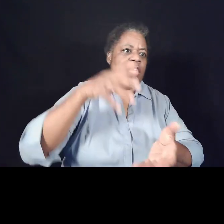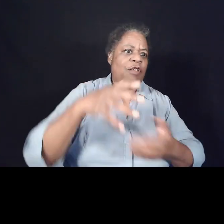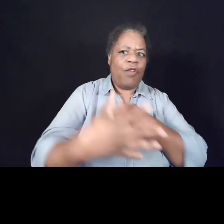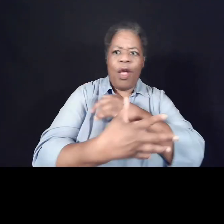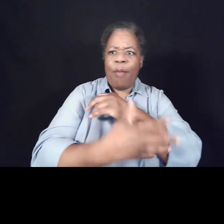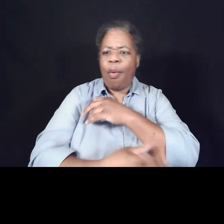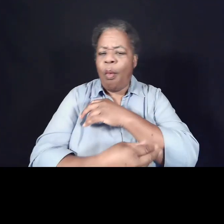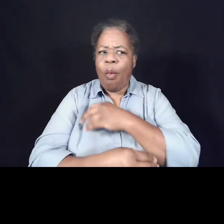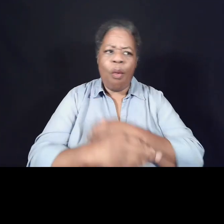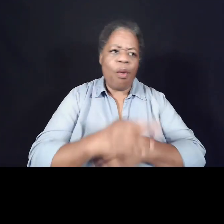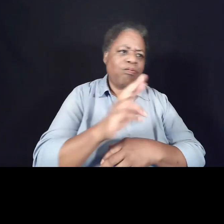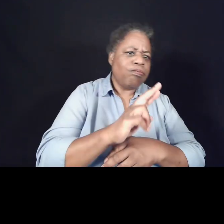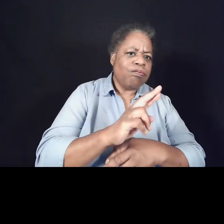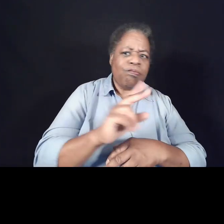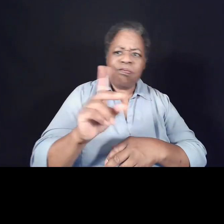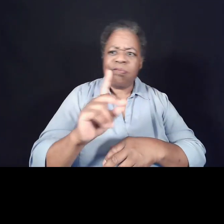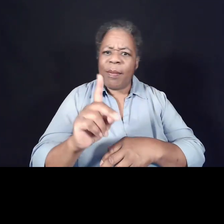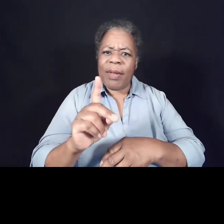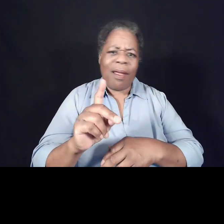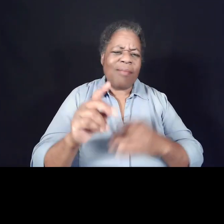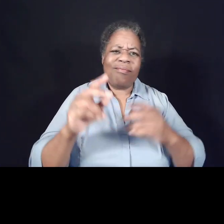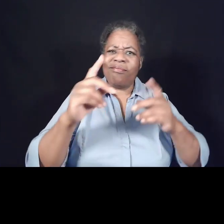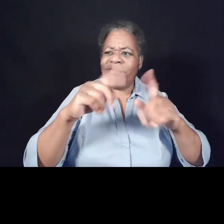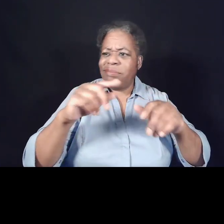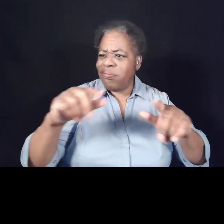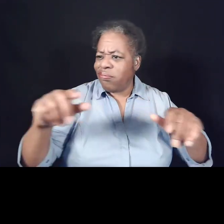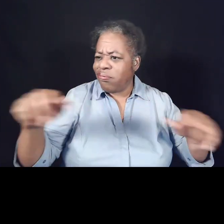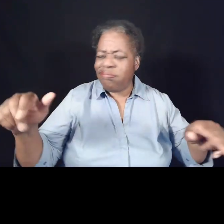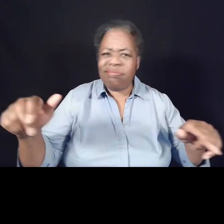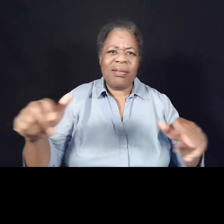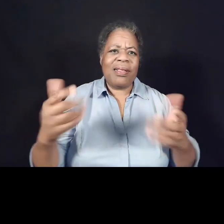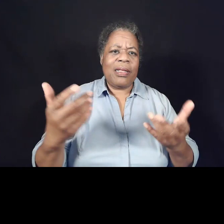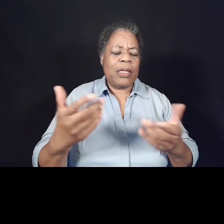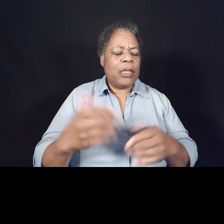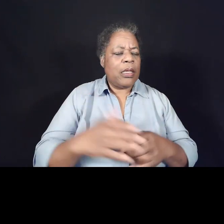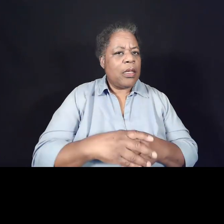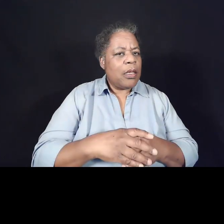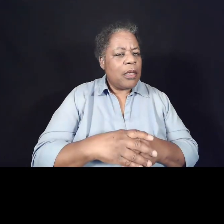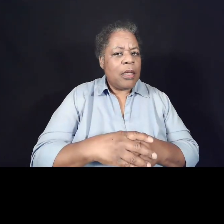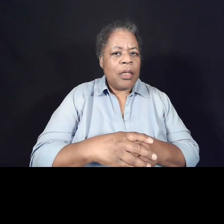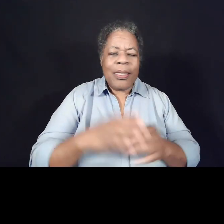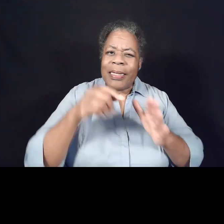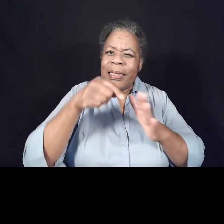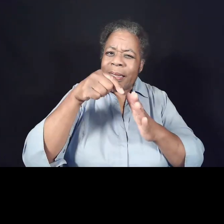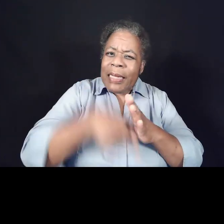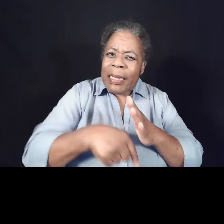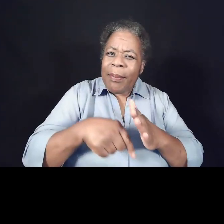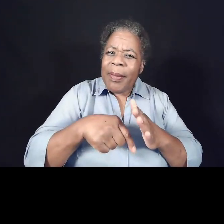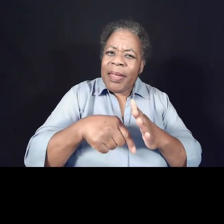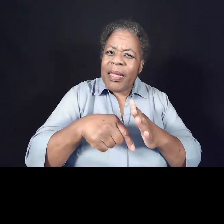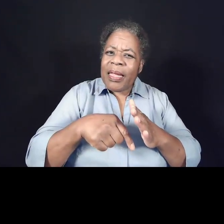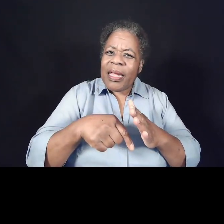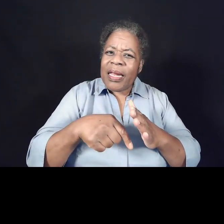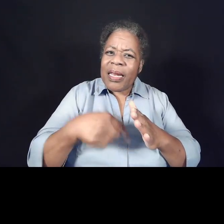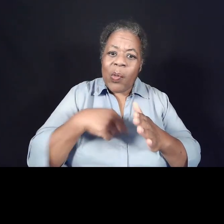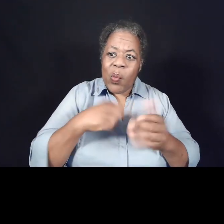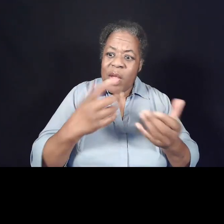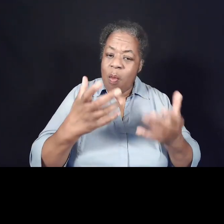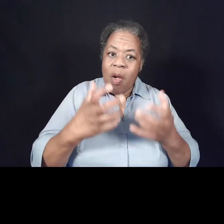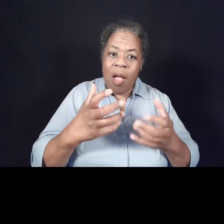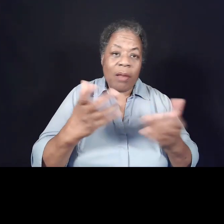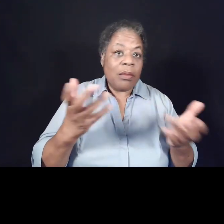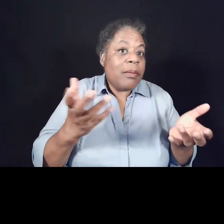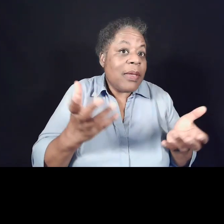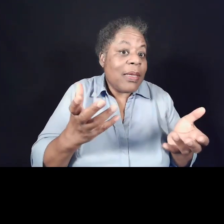Republican, Democrat. And that's too bad, because deep down, we want to be happy.